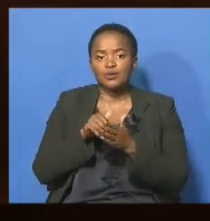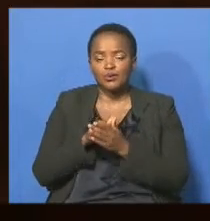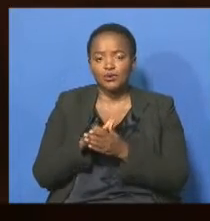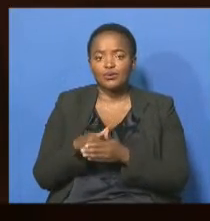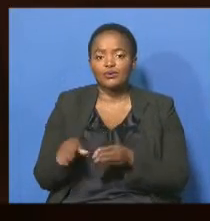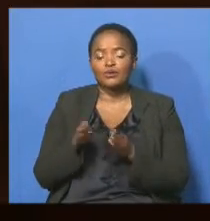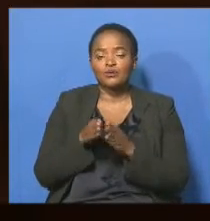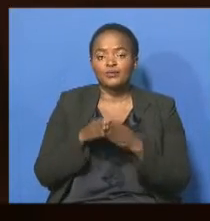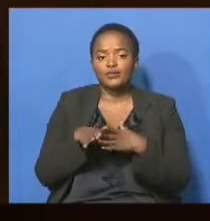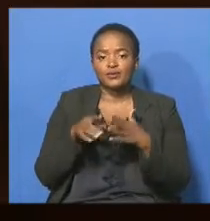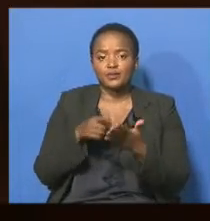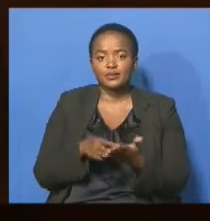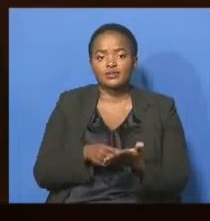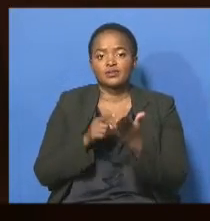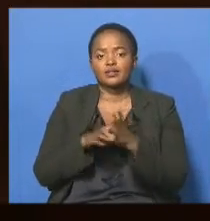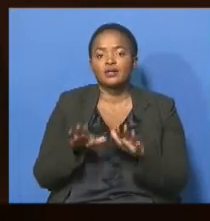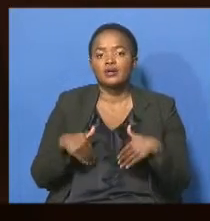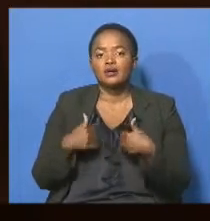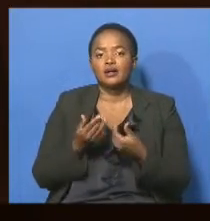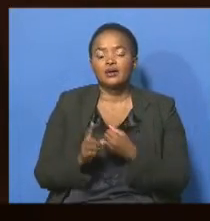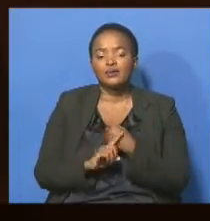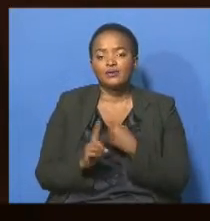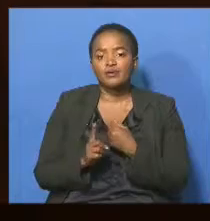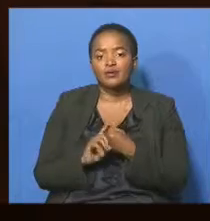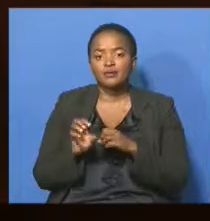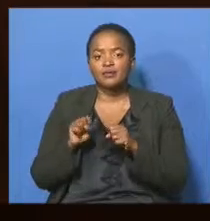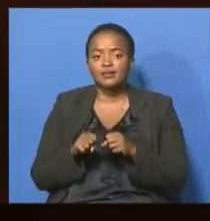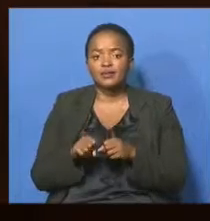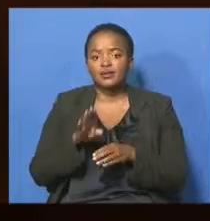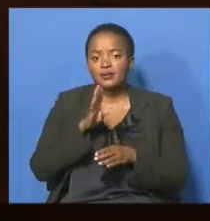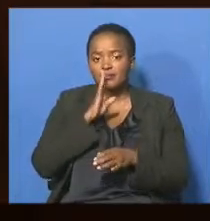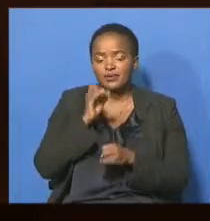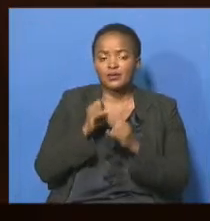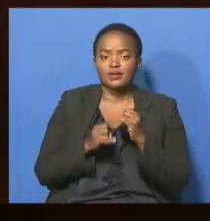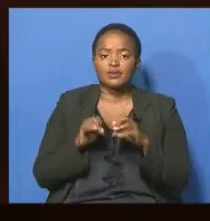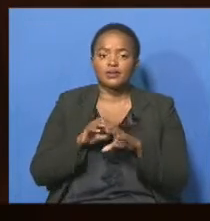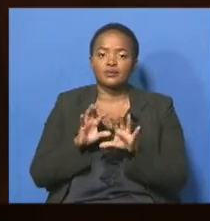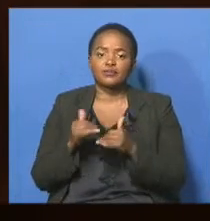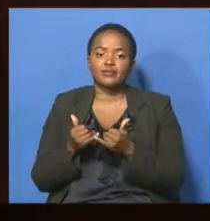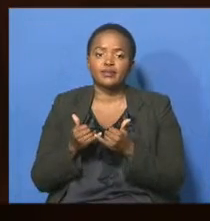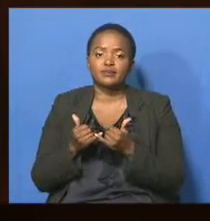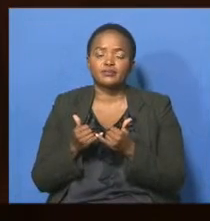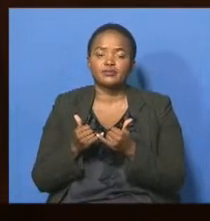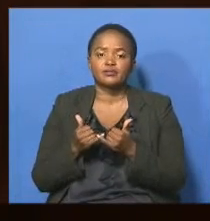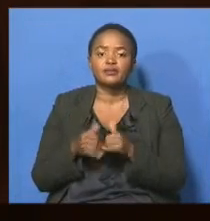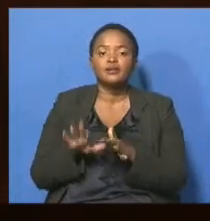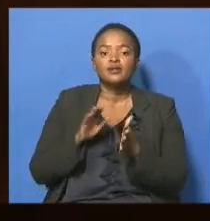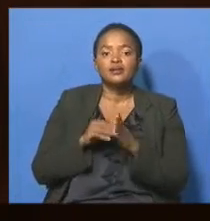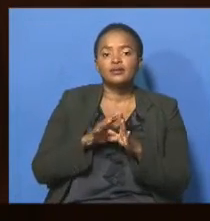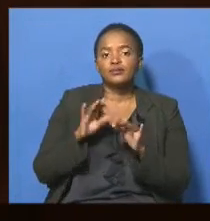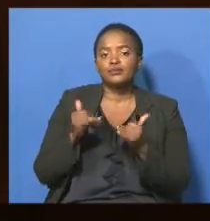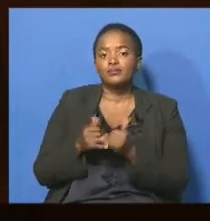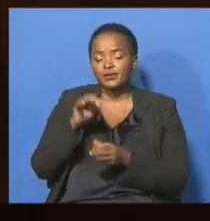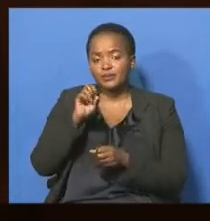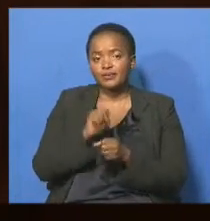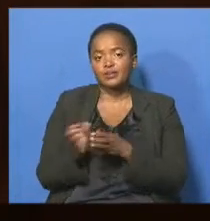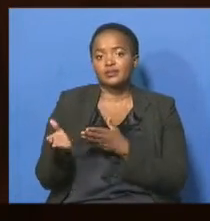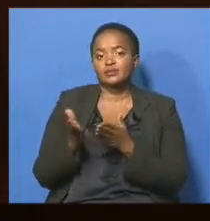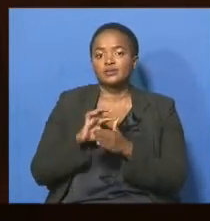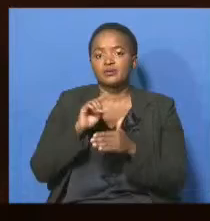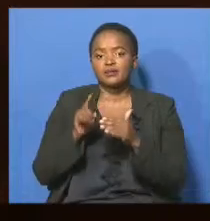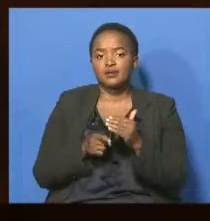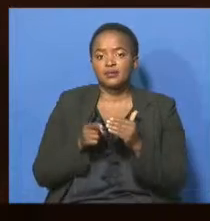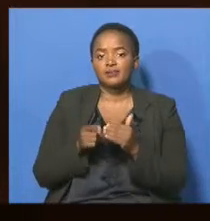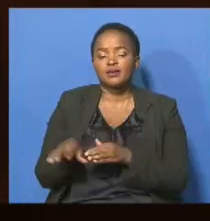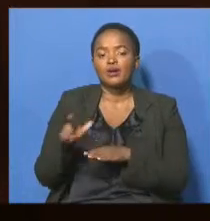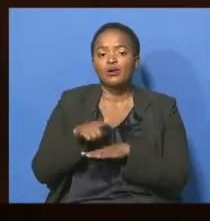planning as to how crime can be curtailed in our society. Community policing is among a host